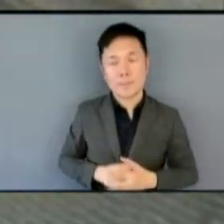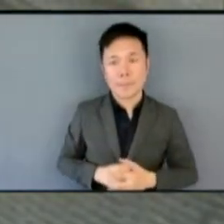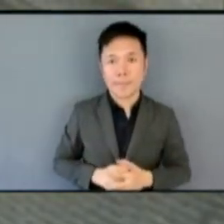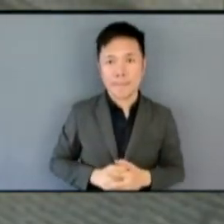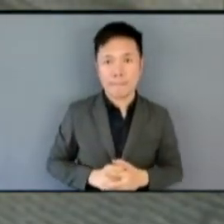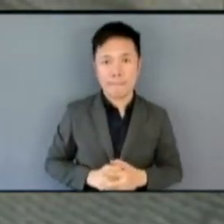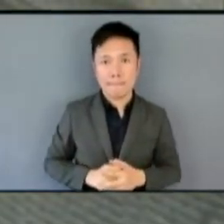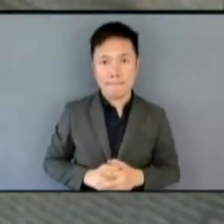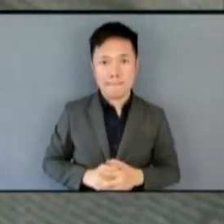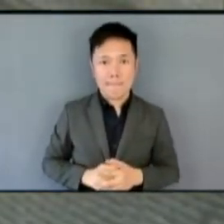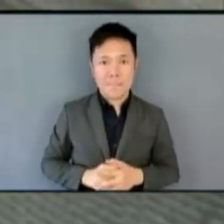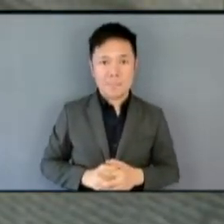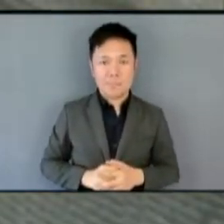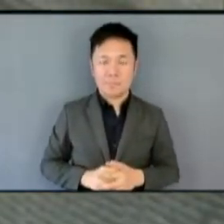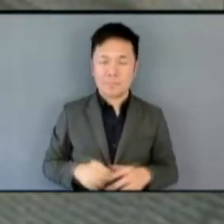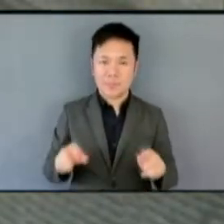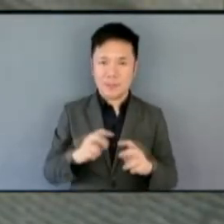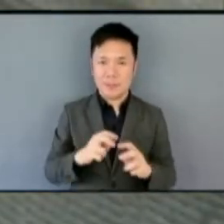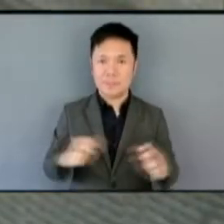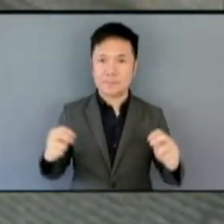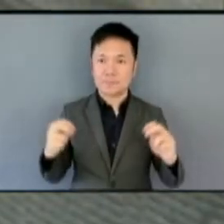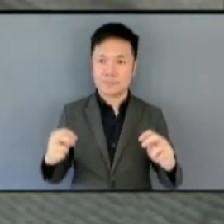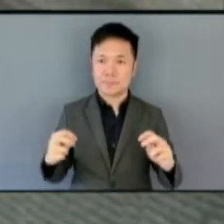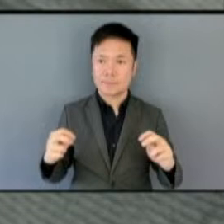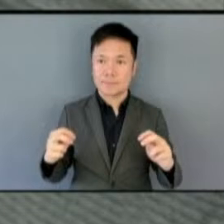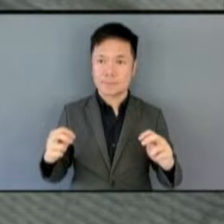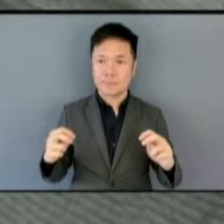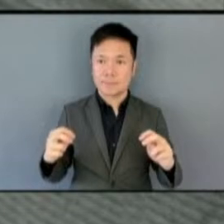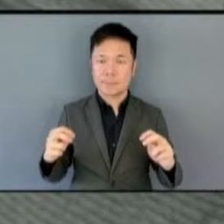the session really